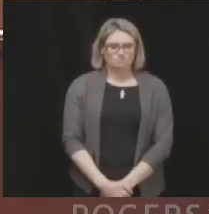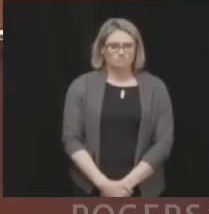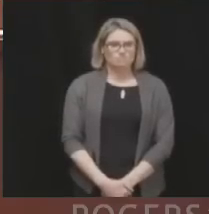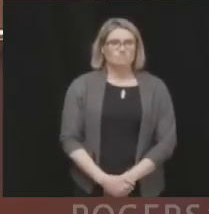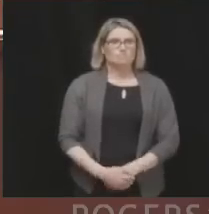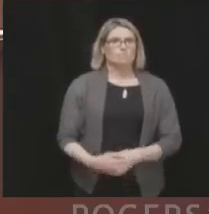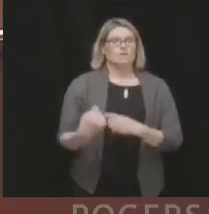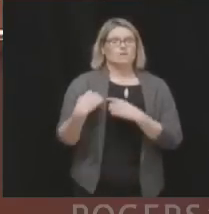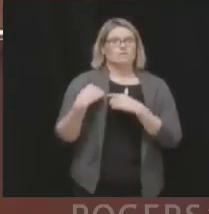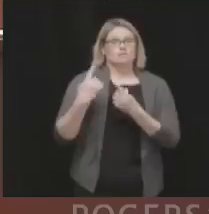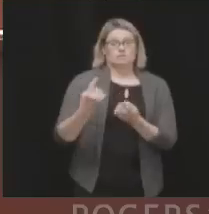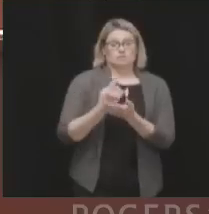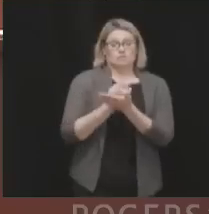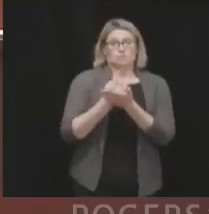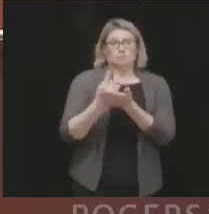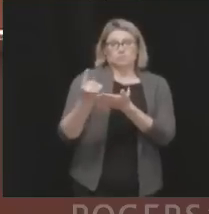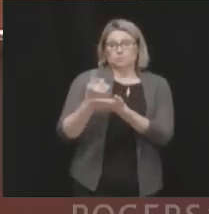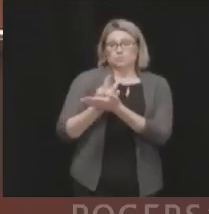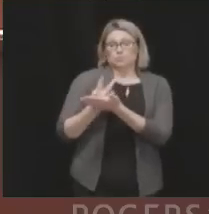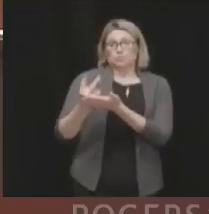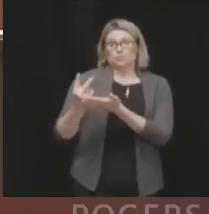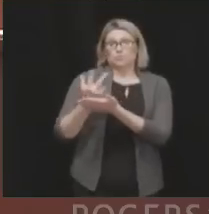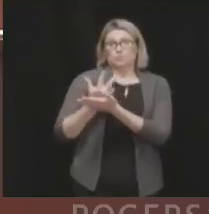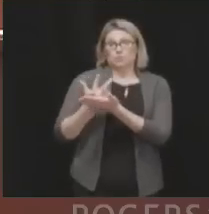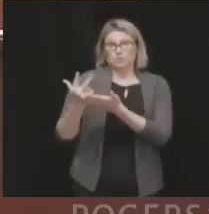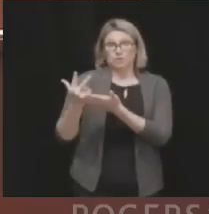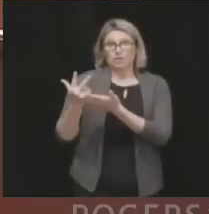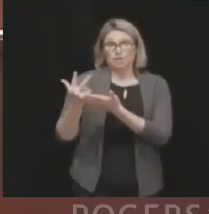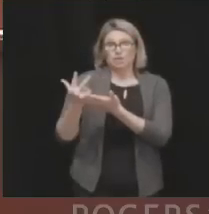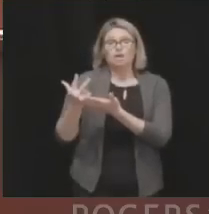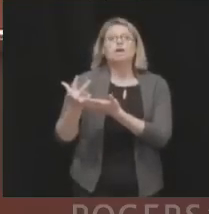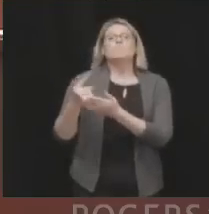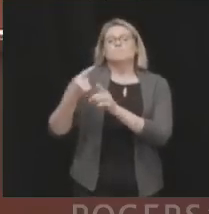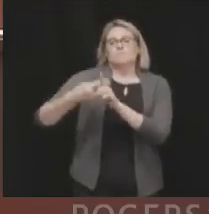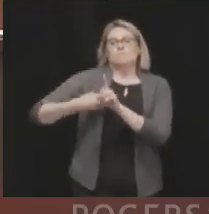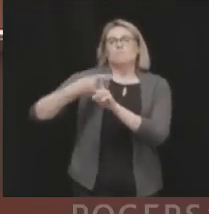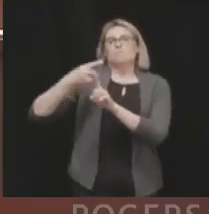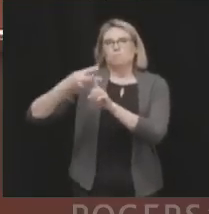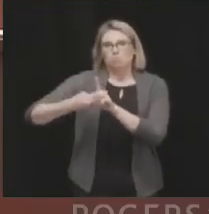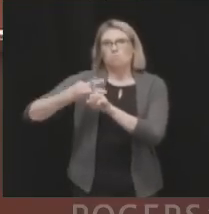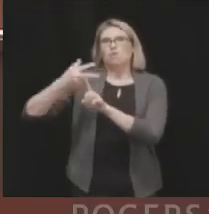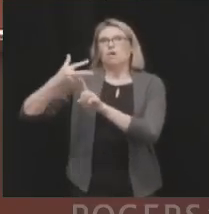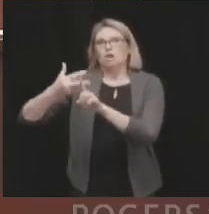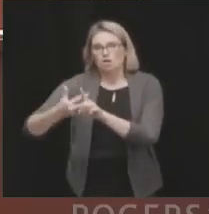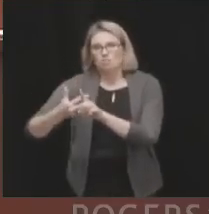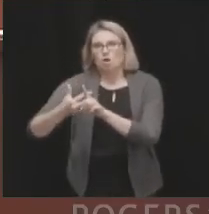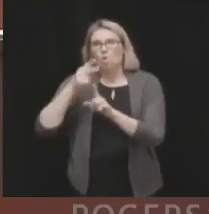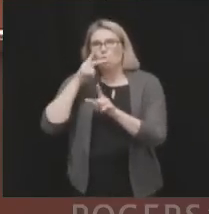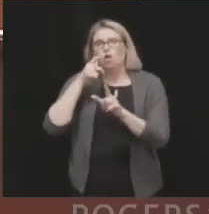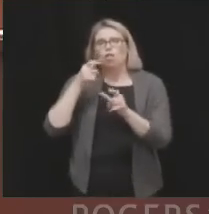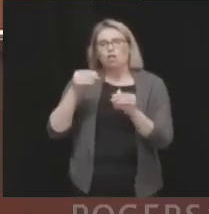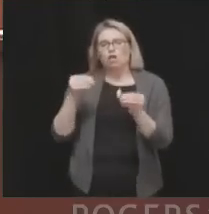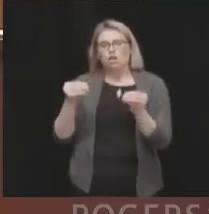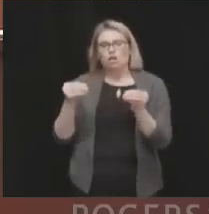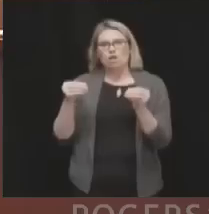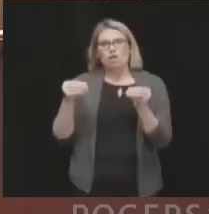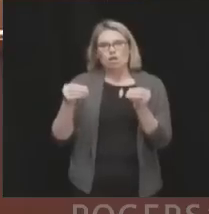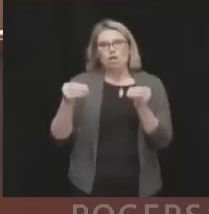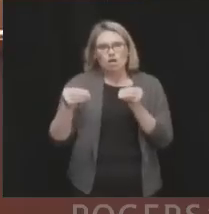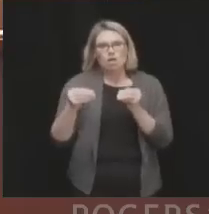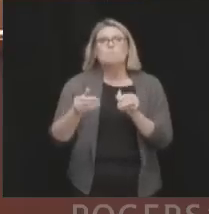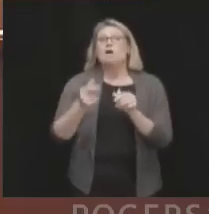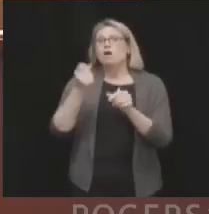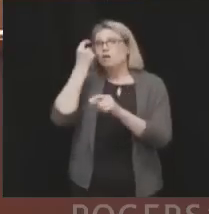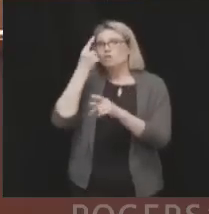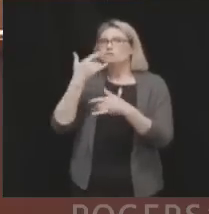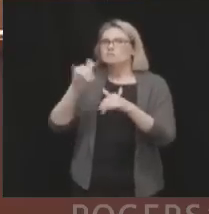phases. At each phase, public health will monitor what is happening closely. We expect new cases will